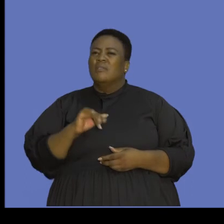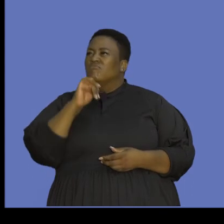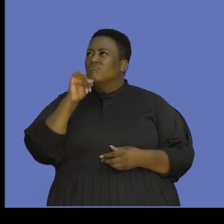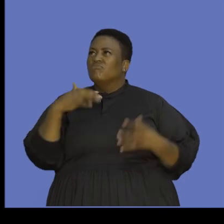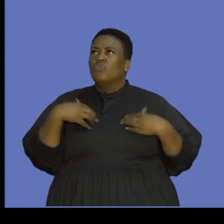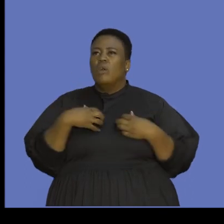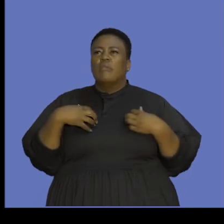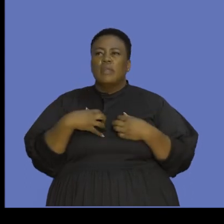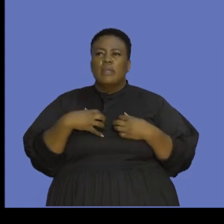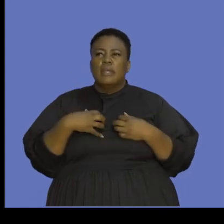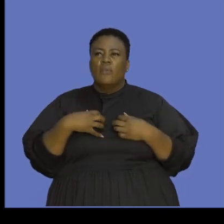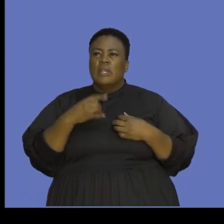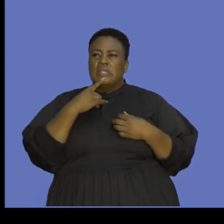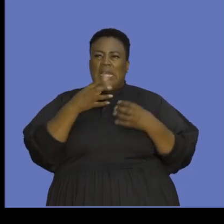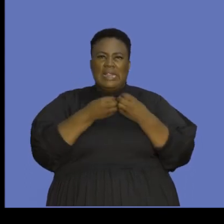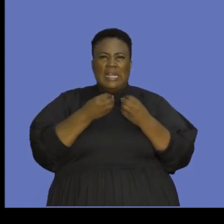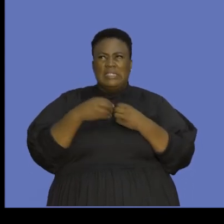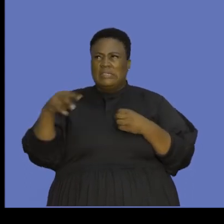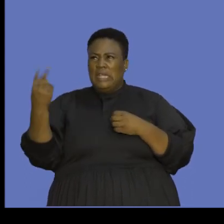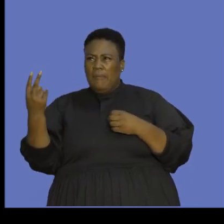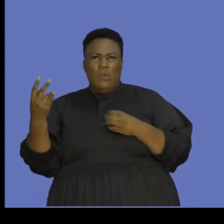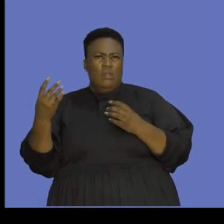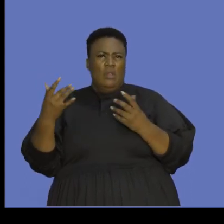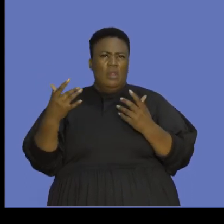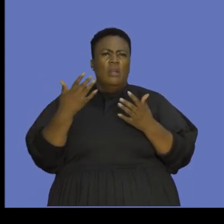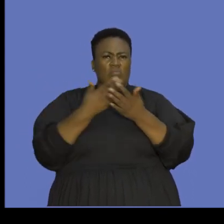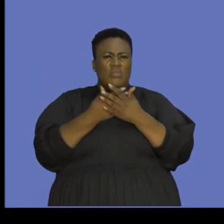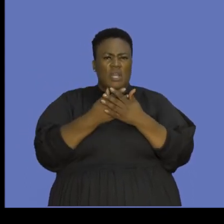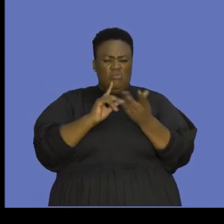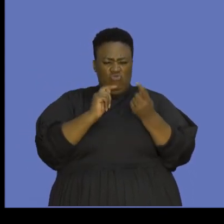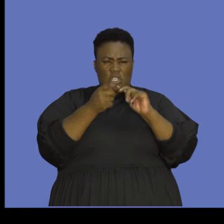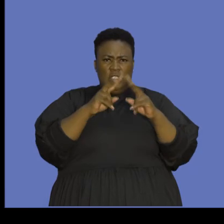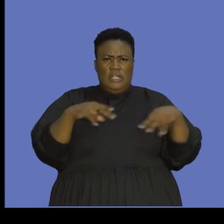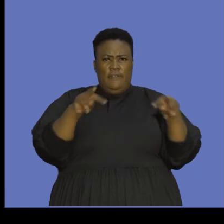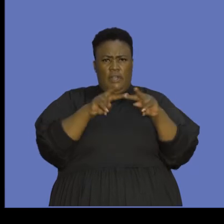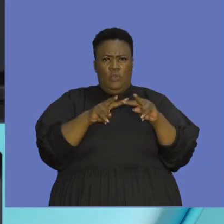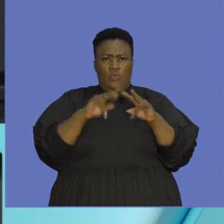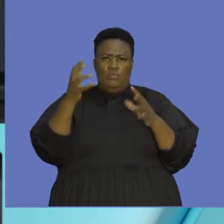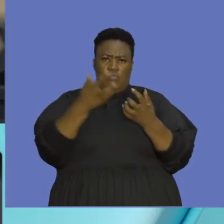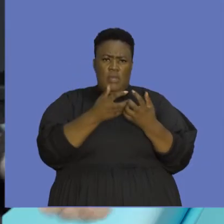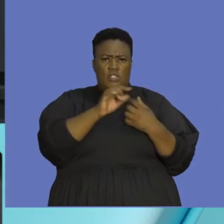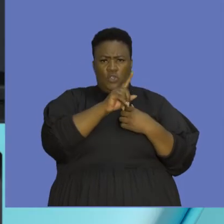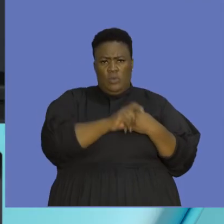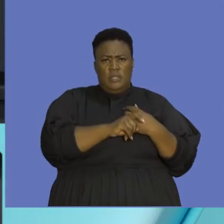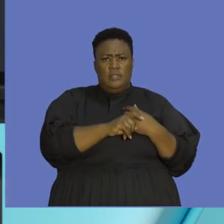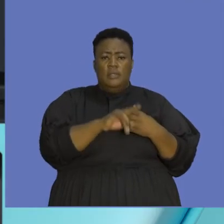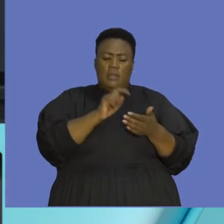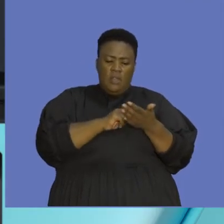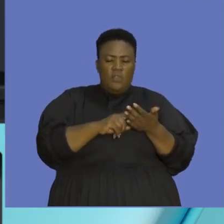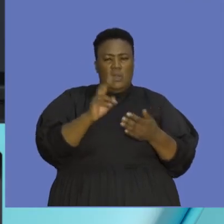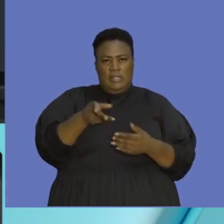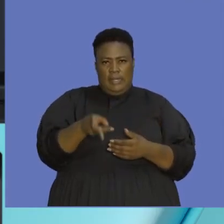Don't worry about when they say things double and stuff. You can change your values to match them. Do the calculation